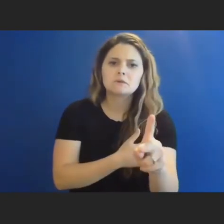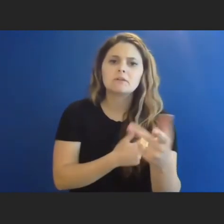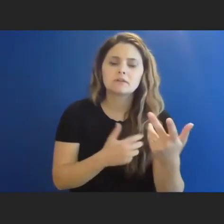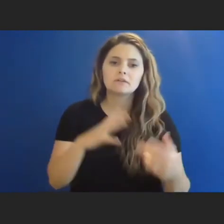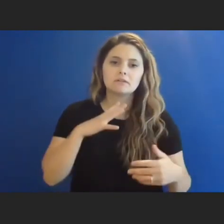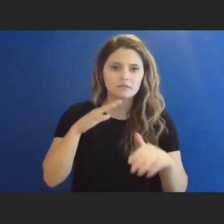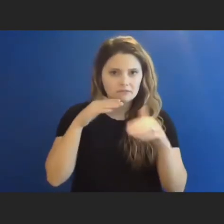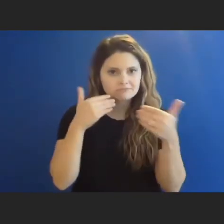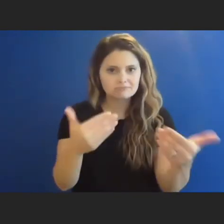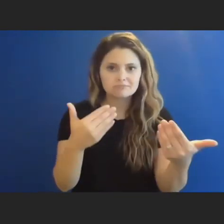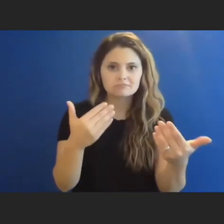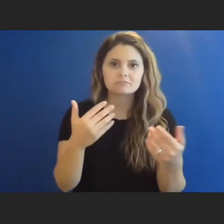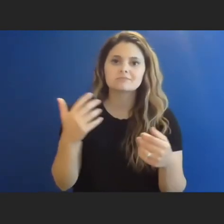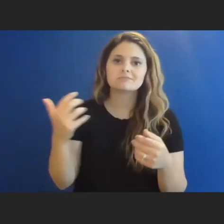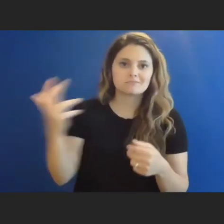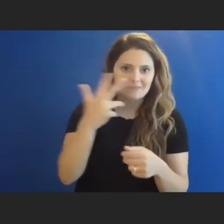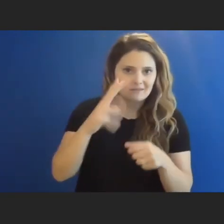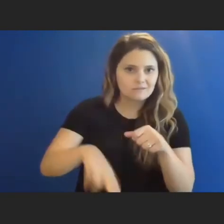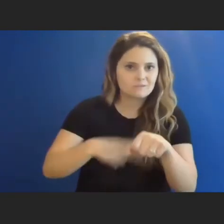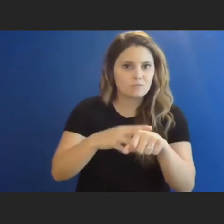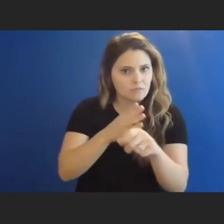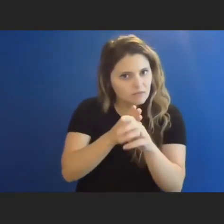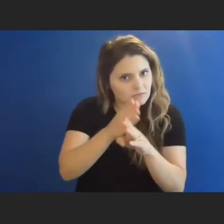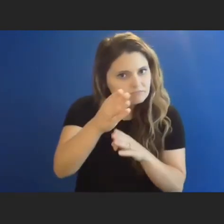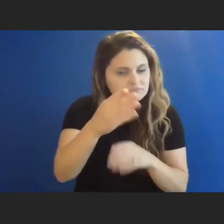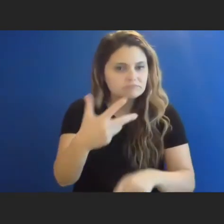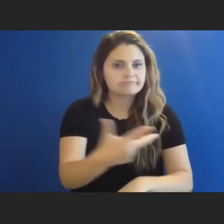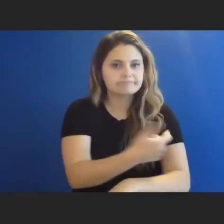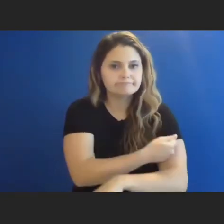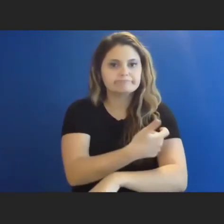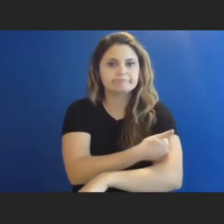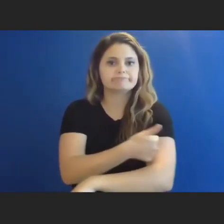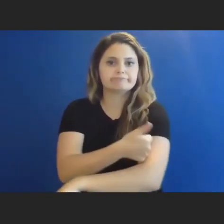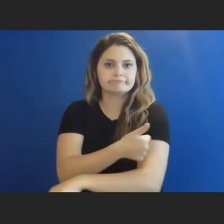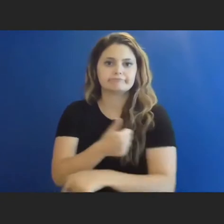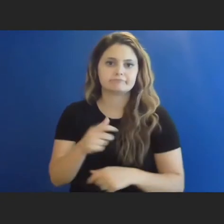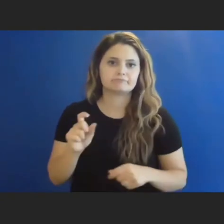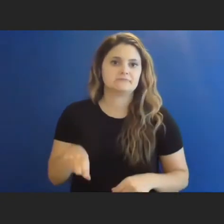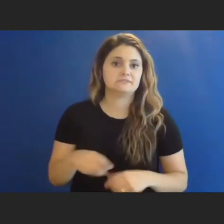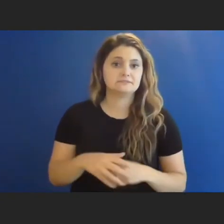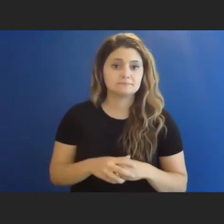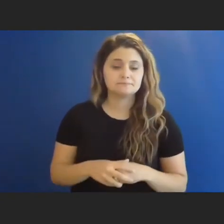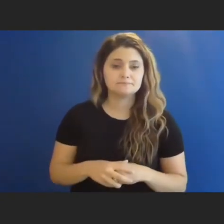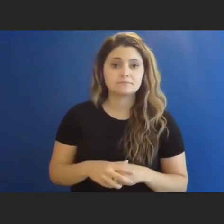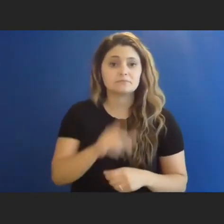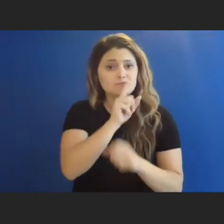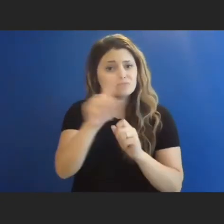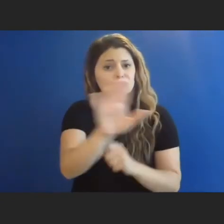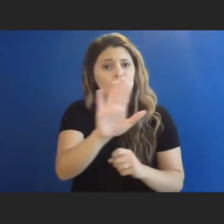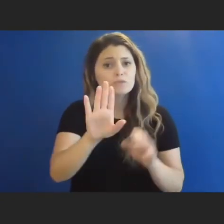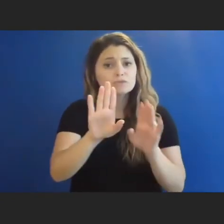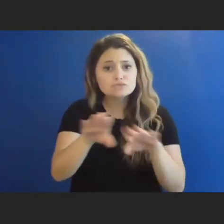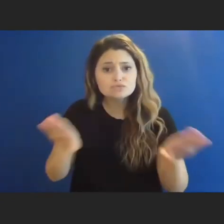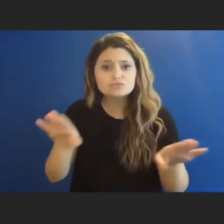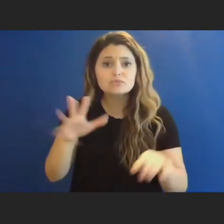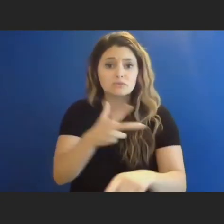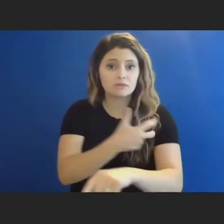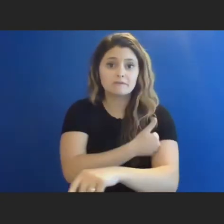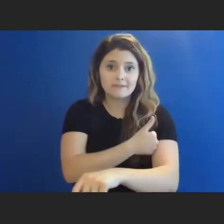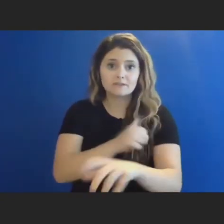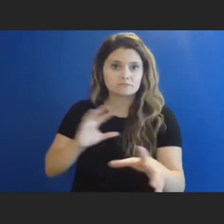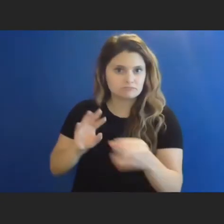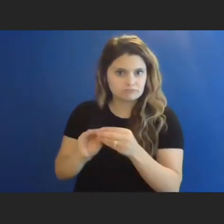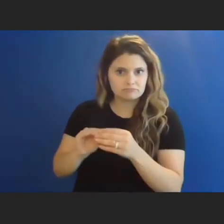into our normal vaccination phases and get everybody up to date. Make sure that your child's vaccinations are up to